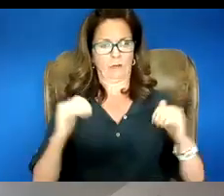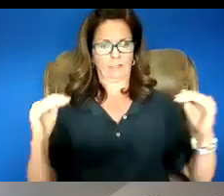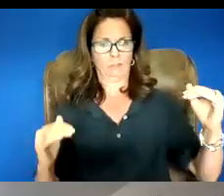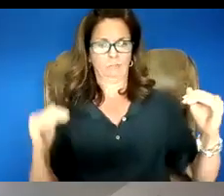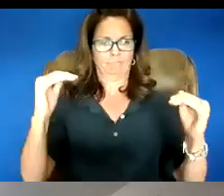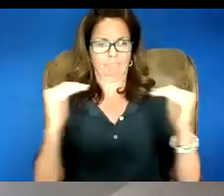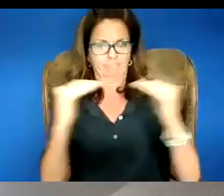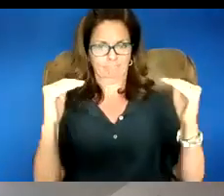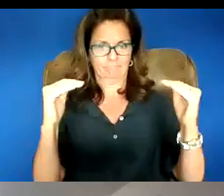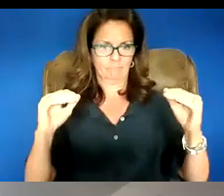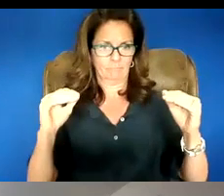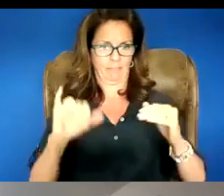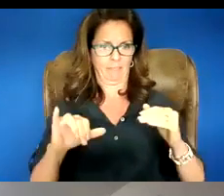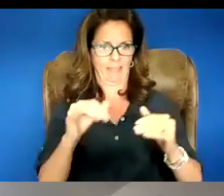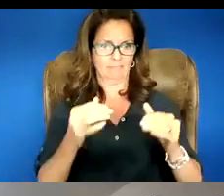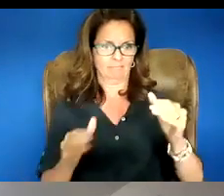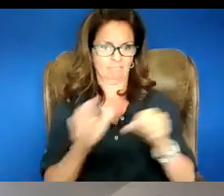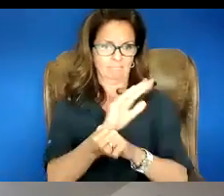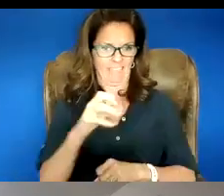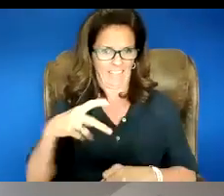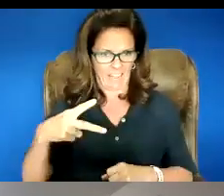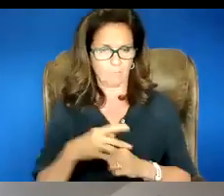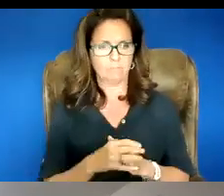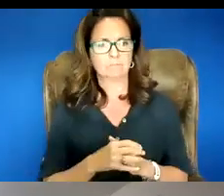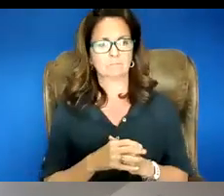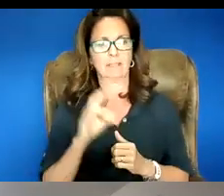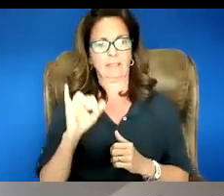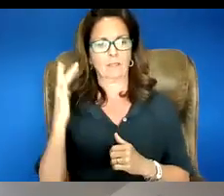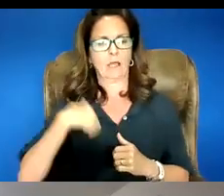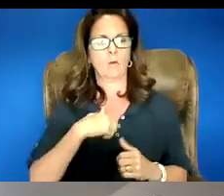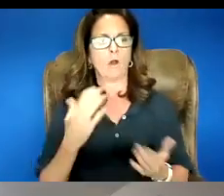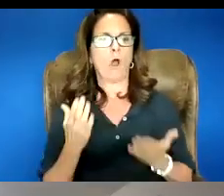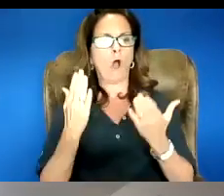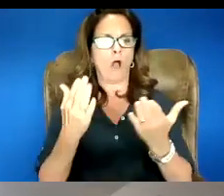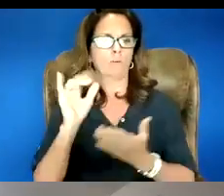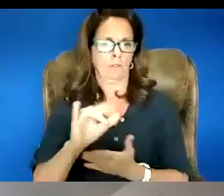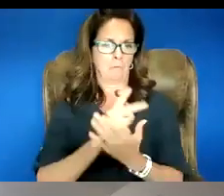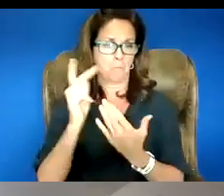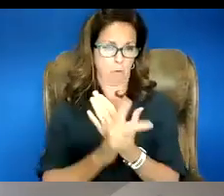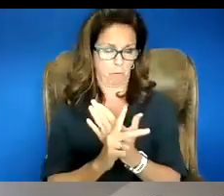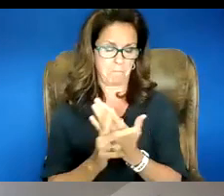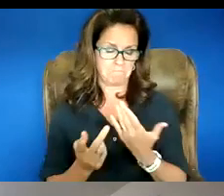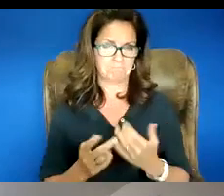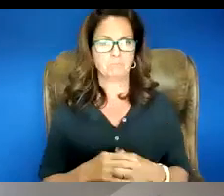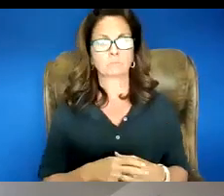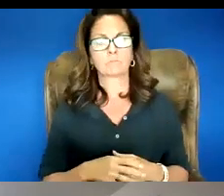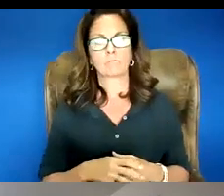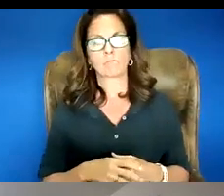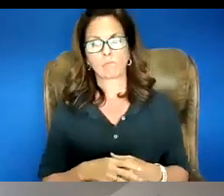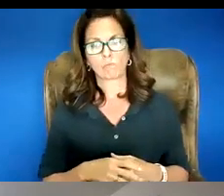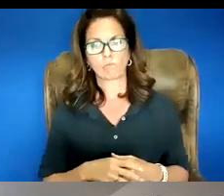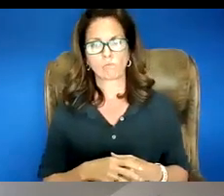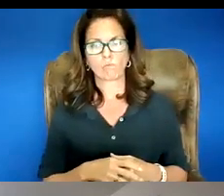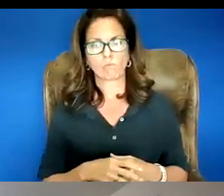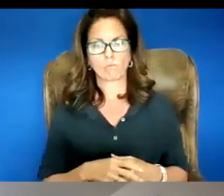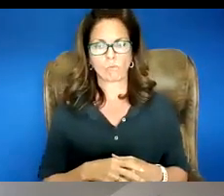equality. So that's why we offer State of Health. And I'll just say, being relatively